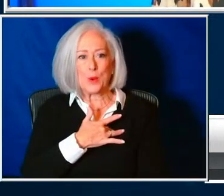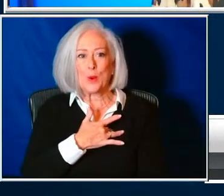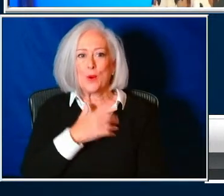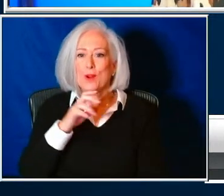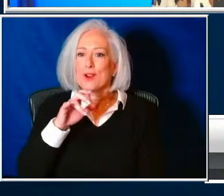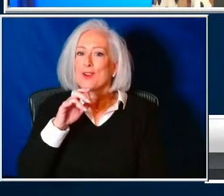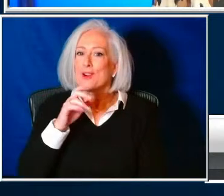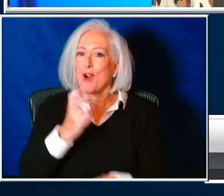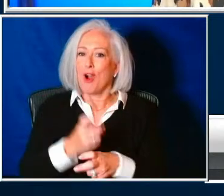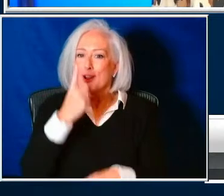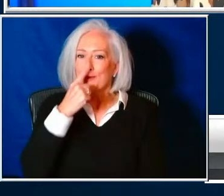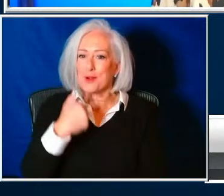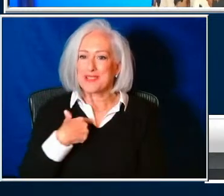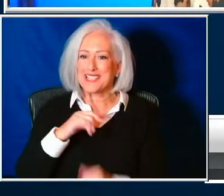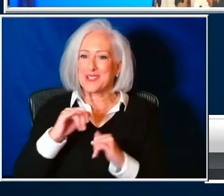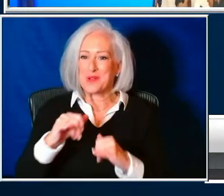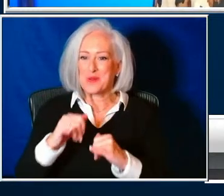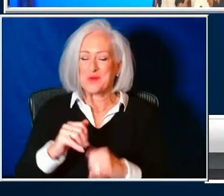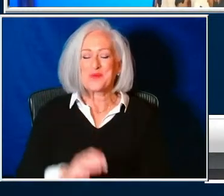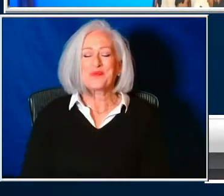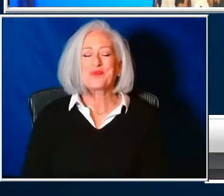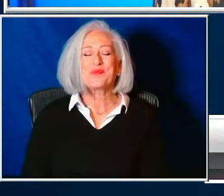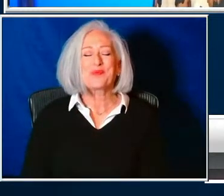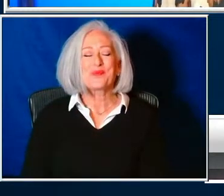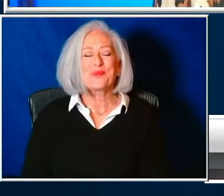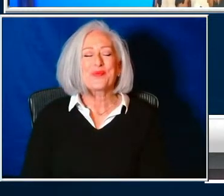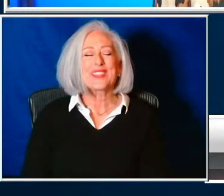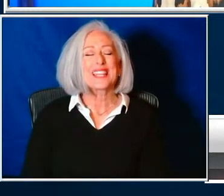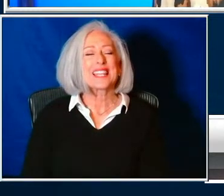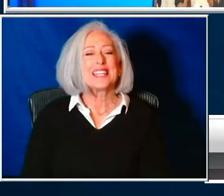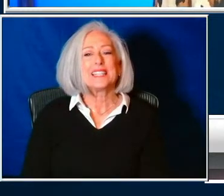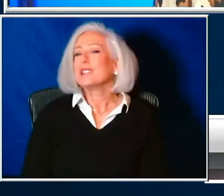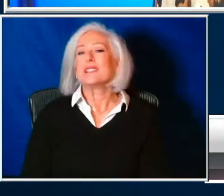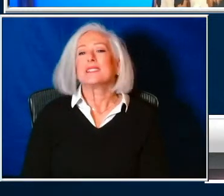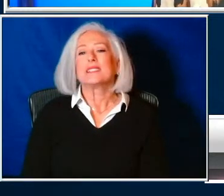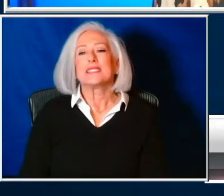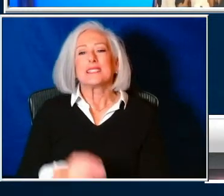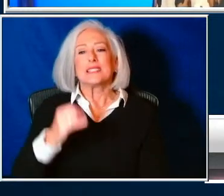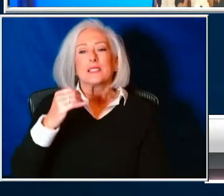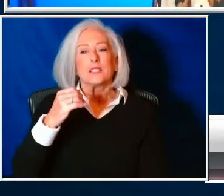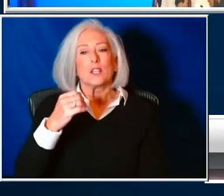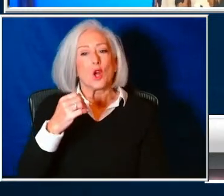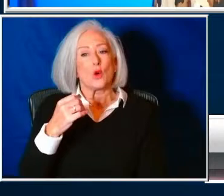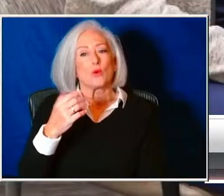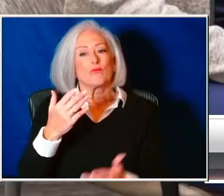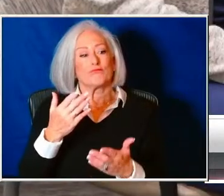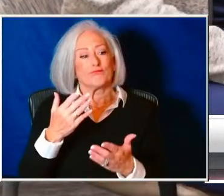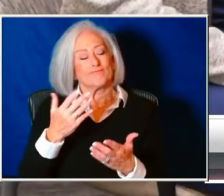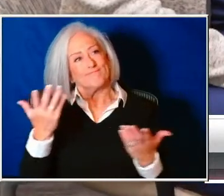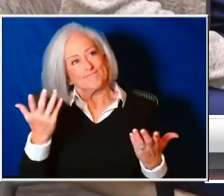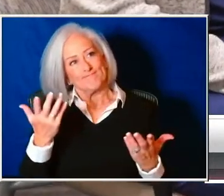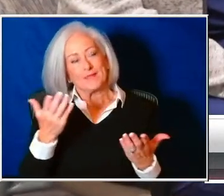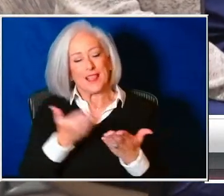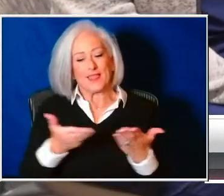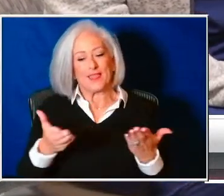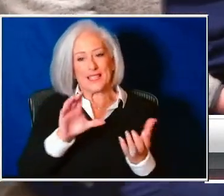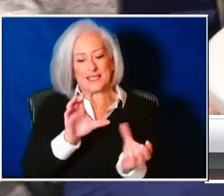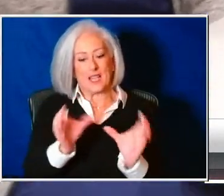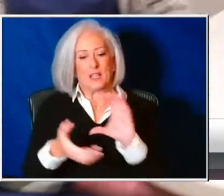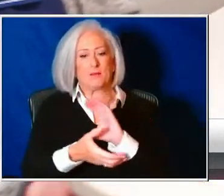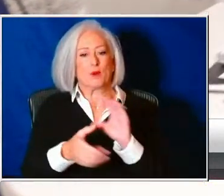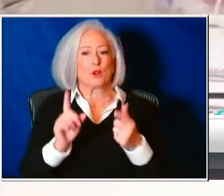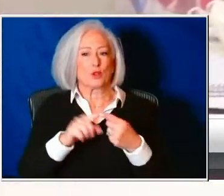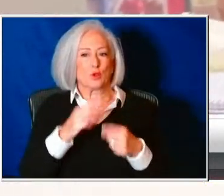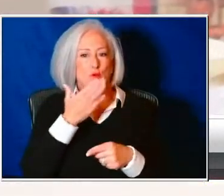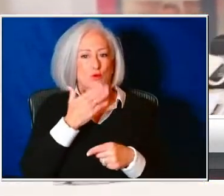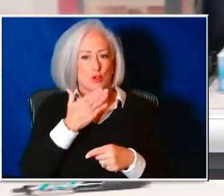So I want to go ahead. And foods that convert to sugar too. I mean, we love our carbs. I'm telling you,